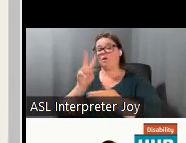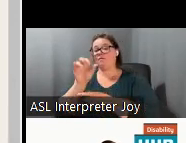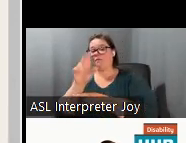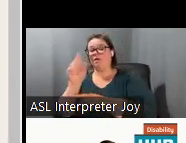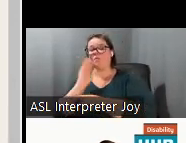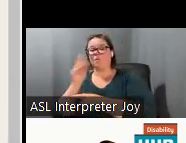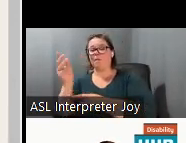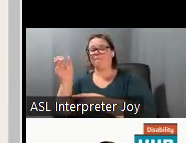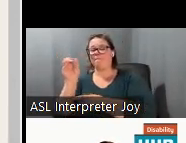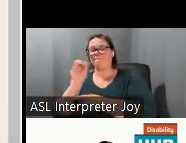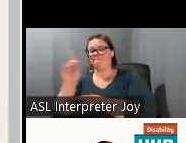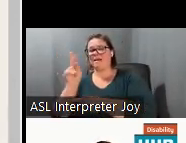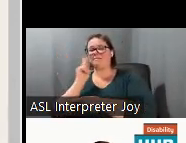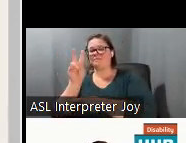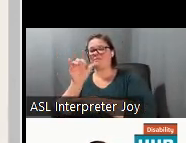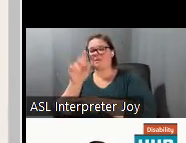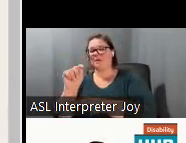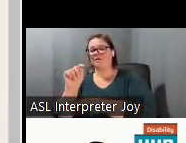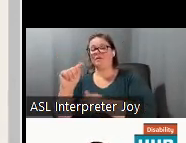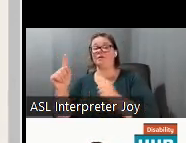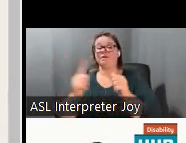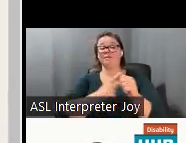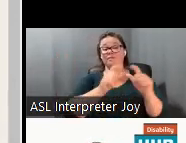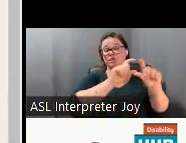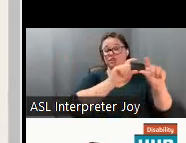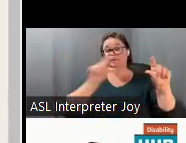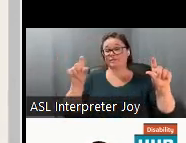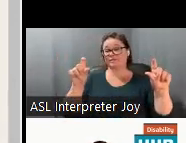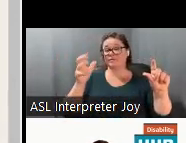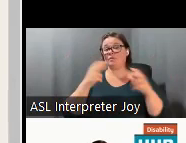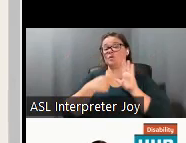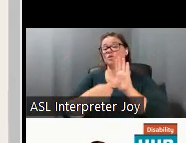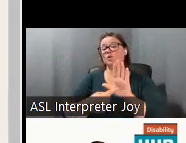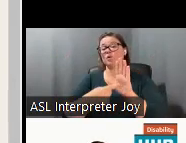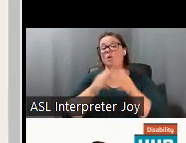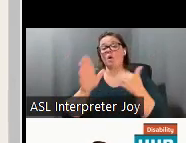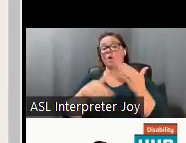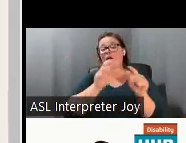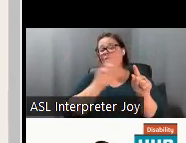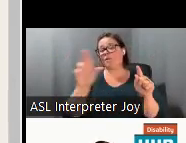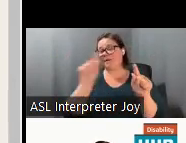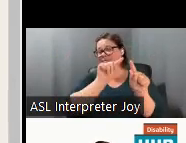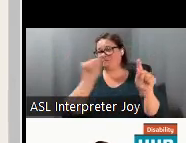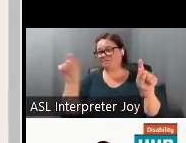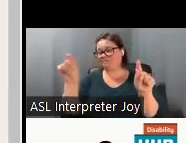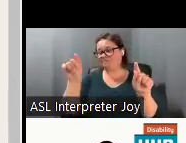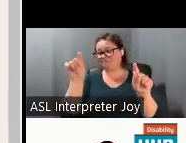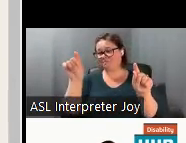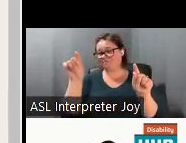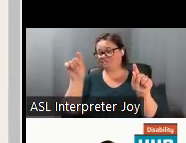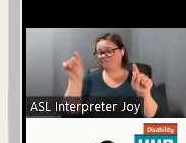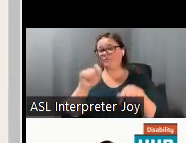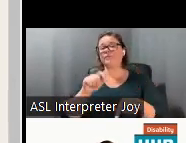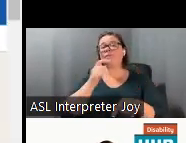back into that vault, the tab that I want to show you first is all the way to the right-hand side of all these tabs, and it's